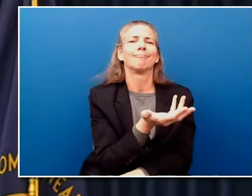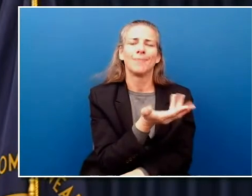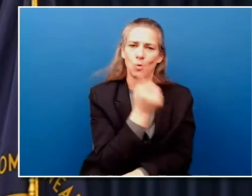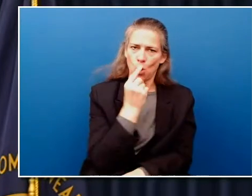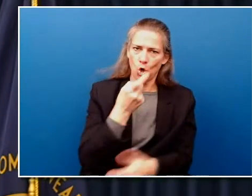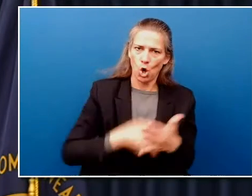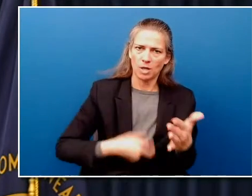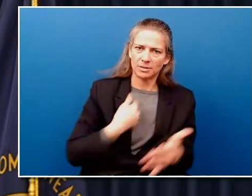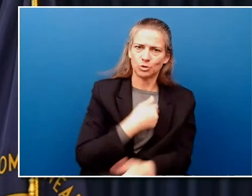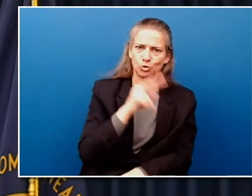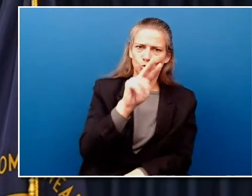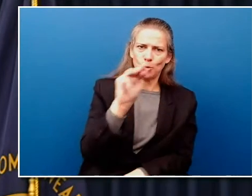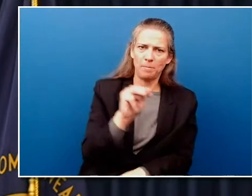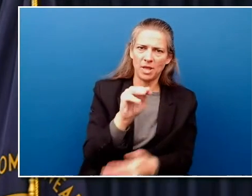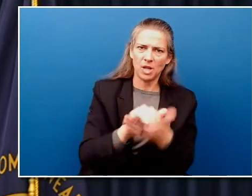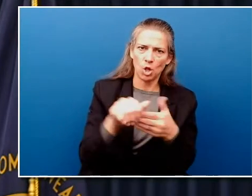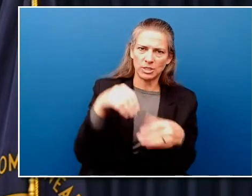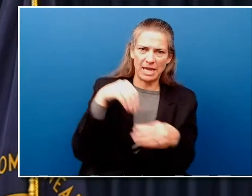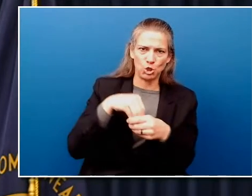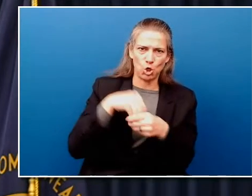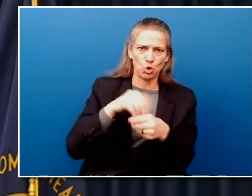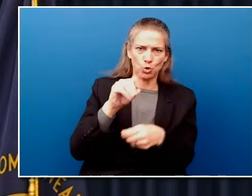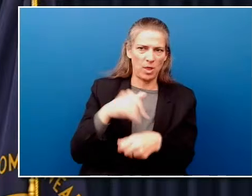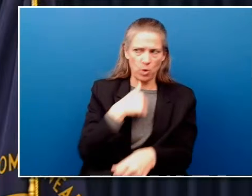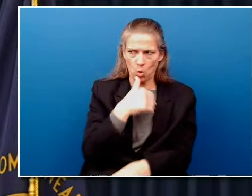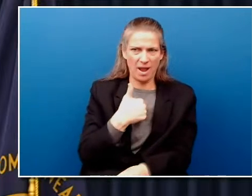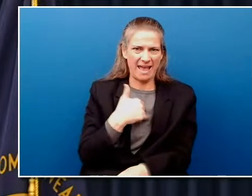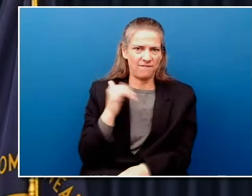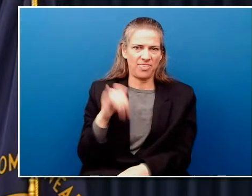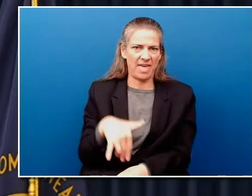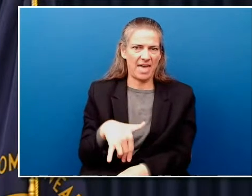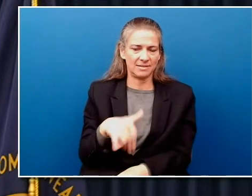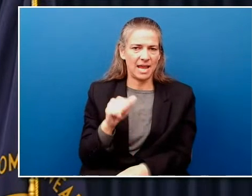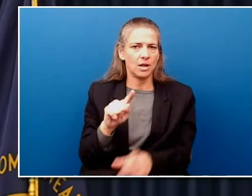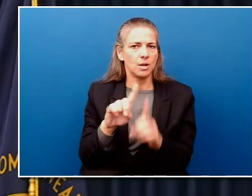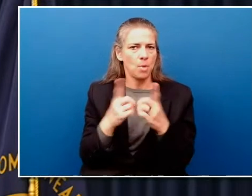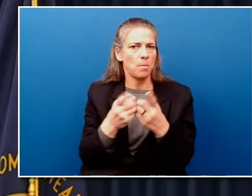million to do internally, which we did not have at the Department of